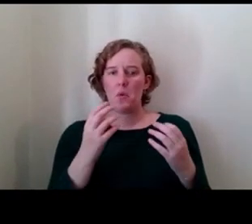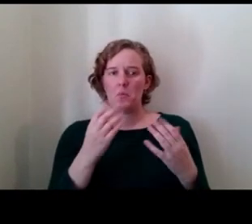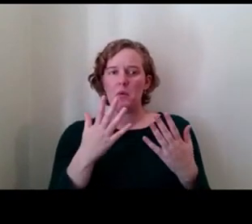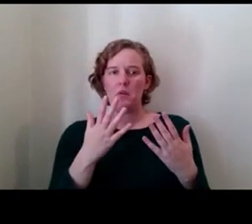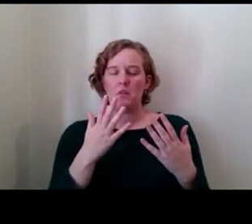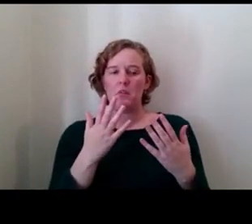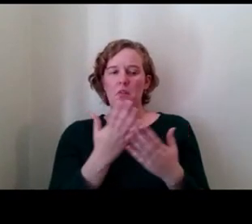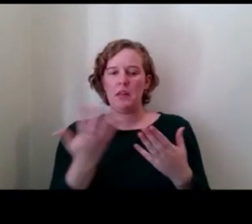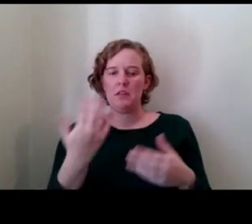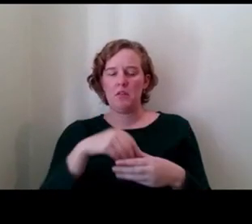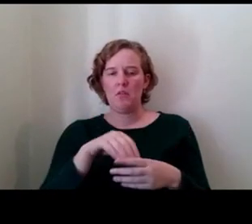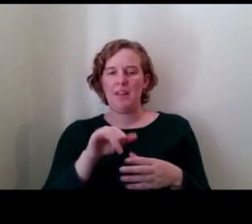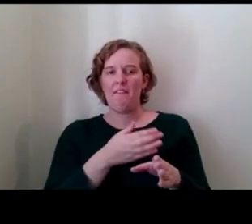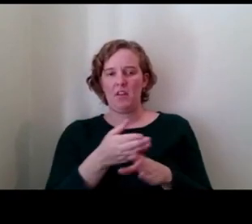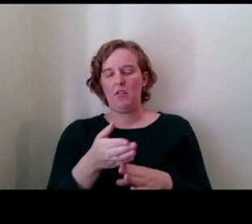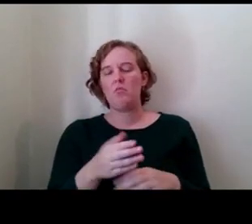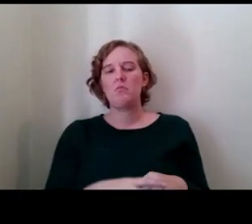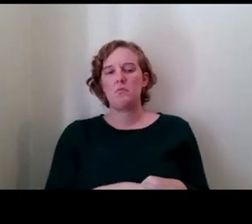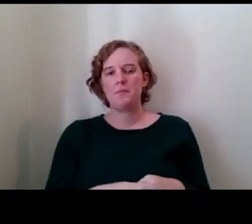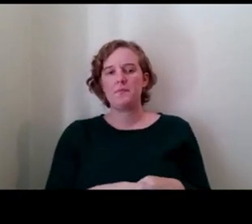field when you consider it more broadly.